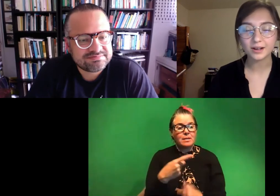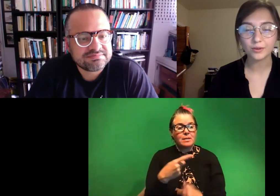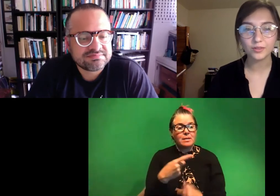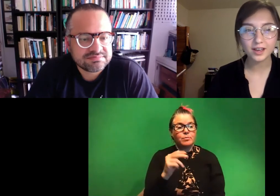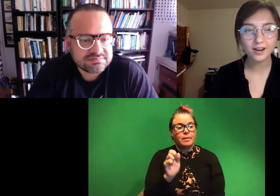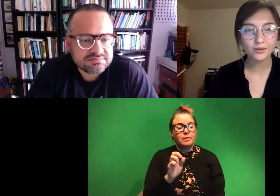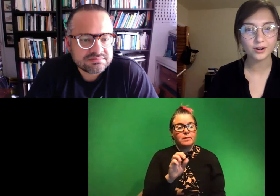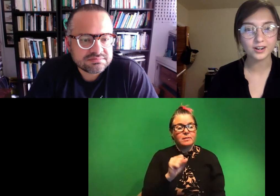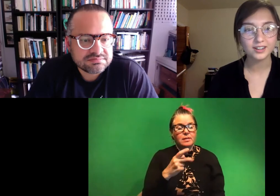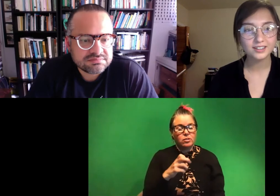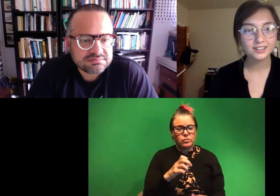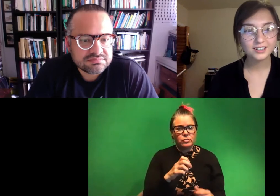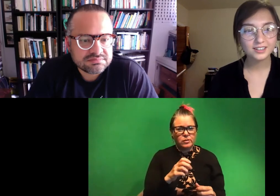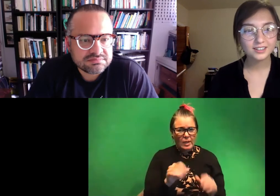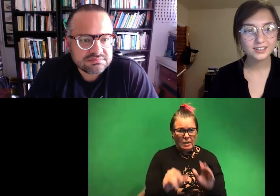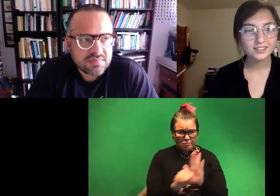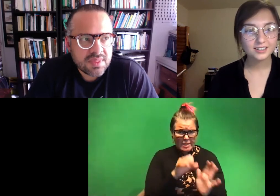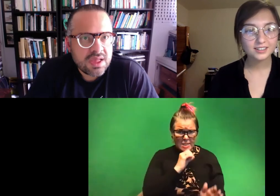way to tell how old they are, or?